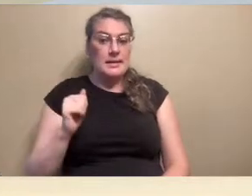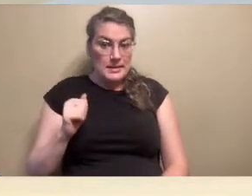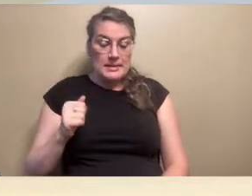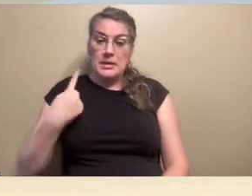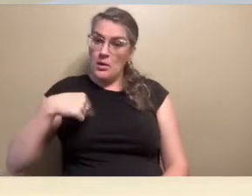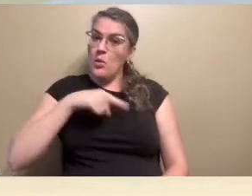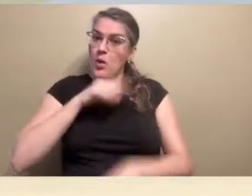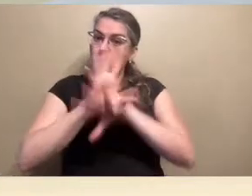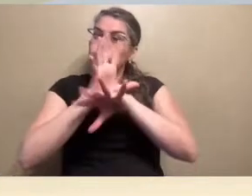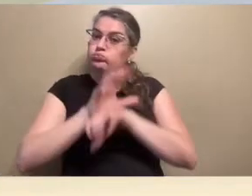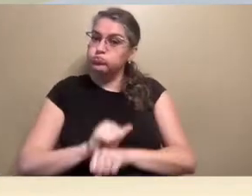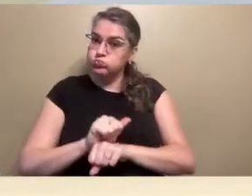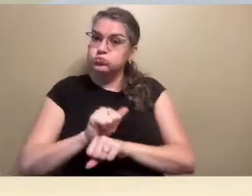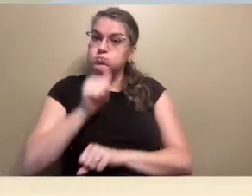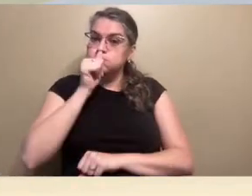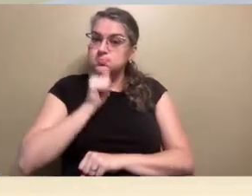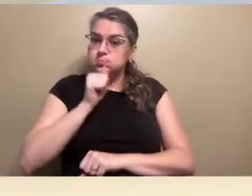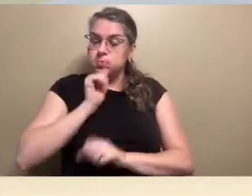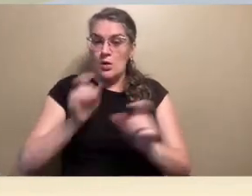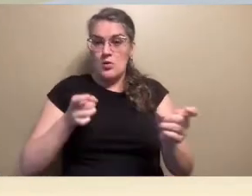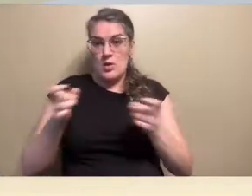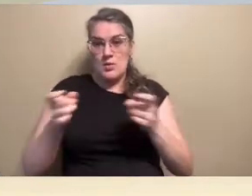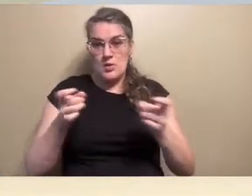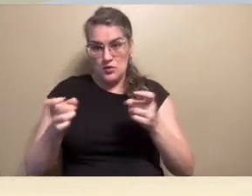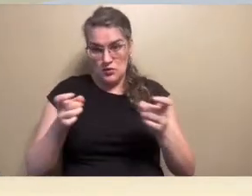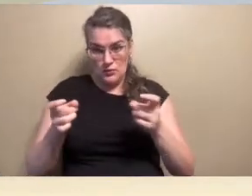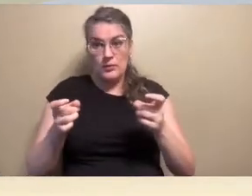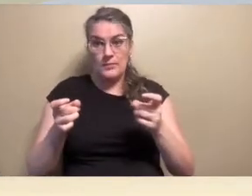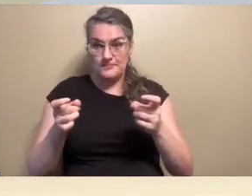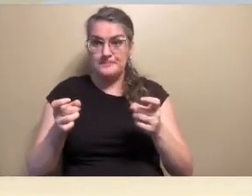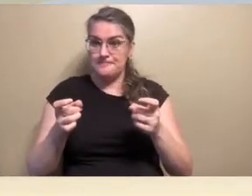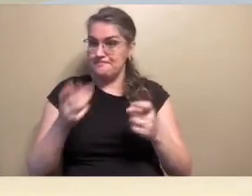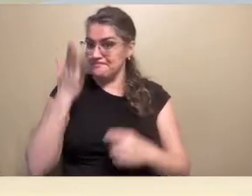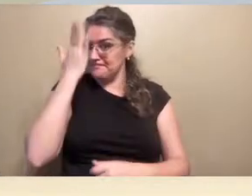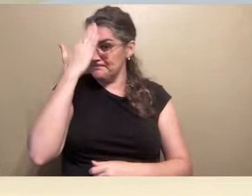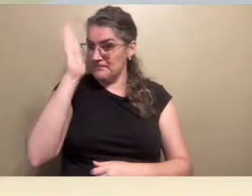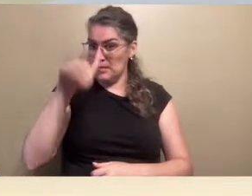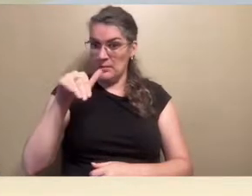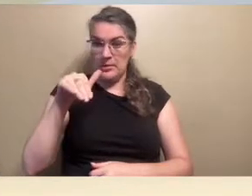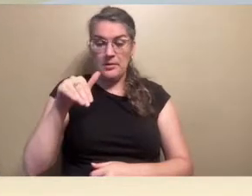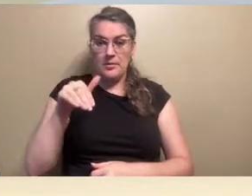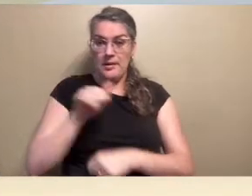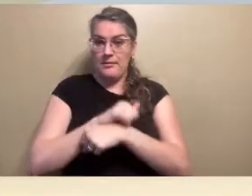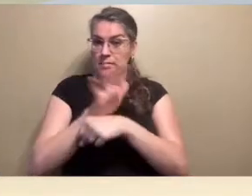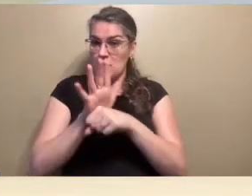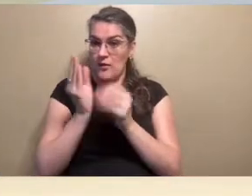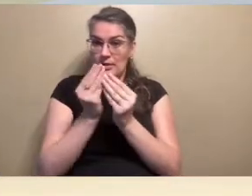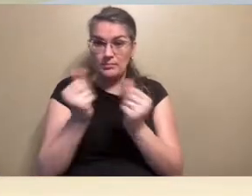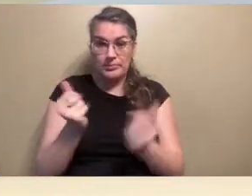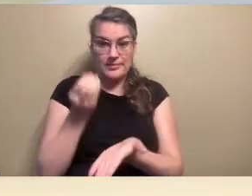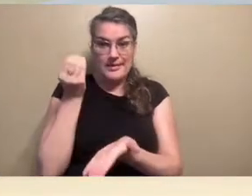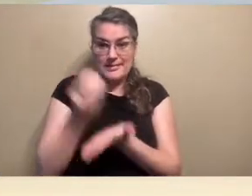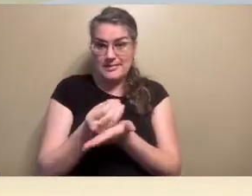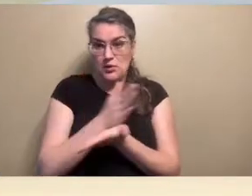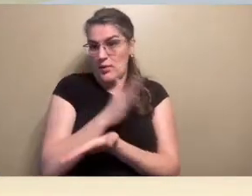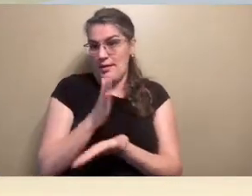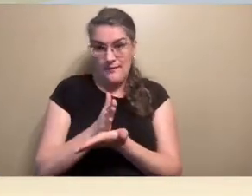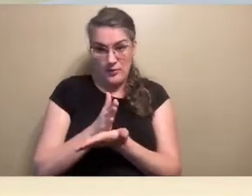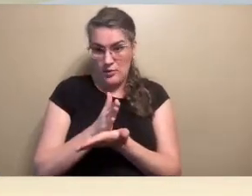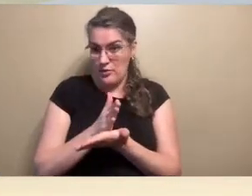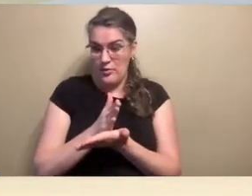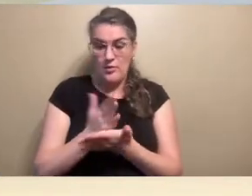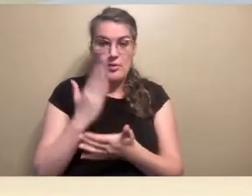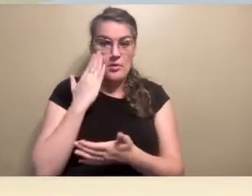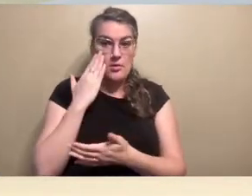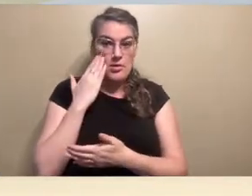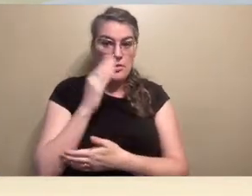with COVID-19 as an endemic disease, one that is regularly found in our province. SARS-CoV-2, COVID-19 will